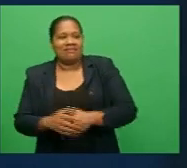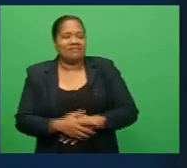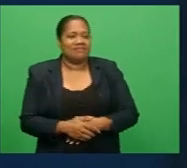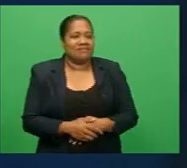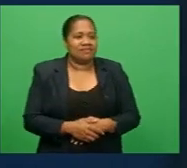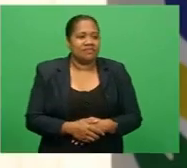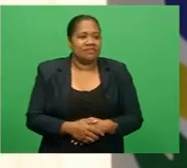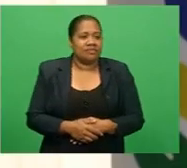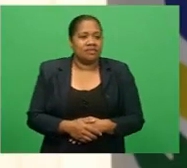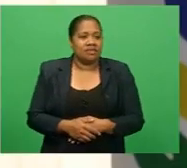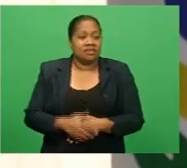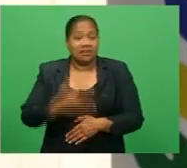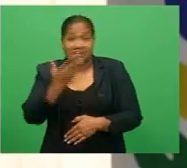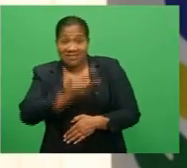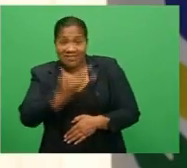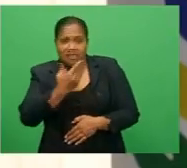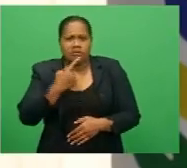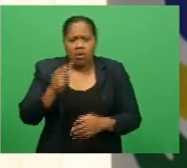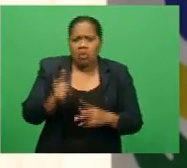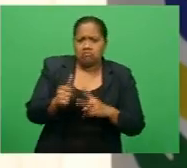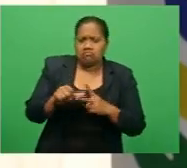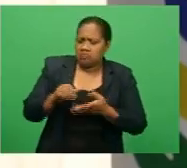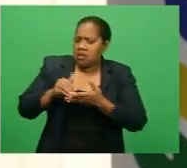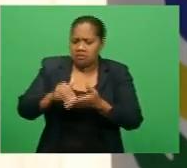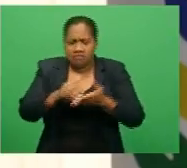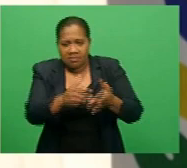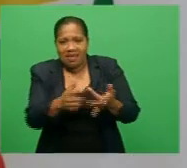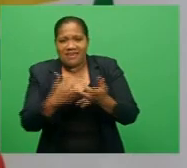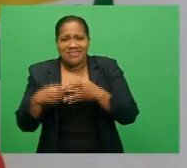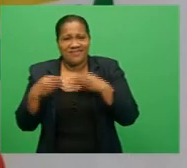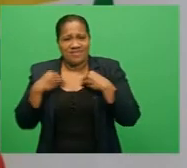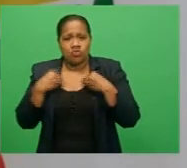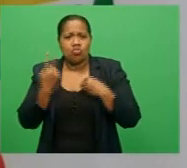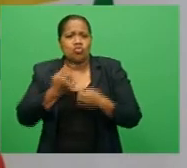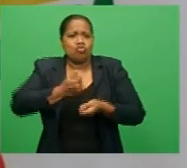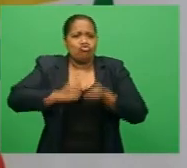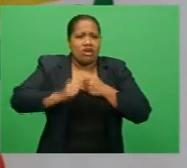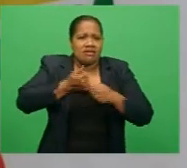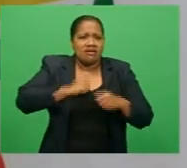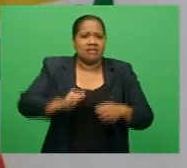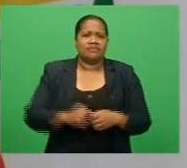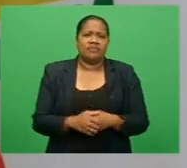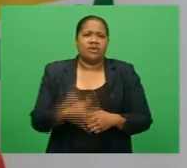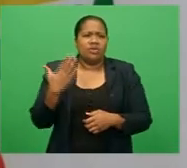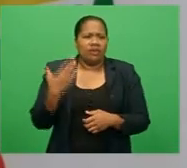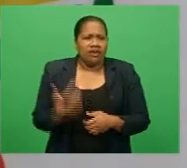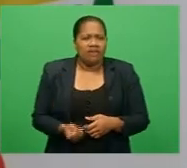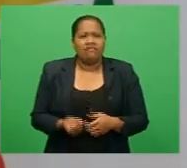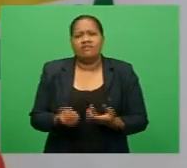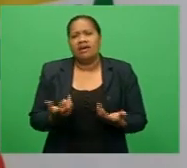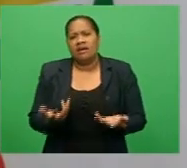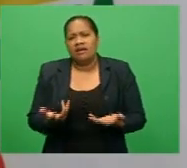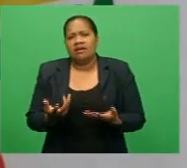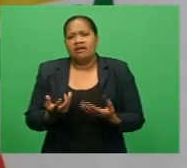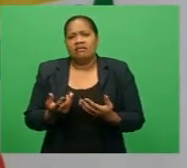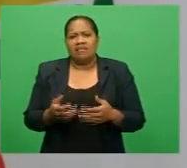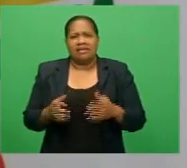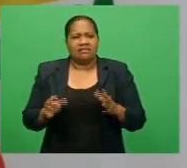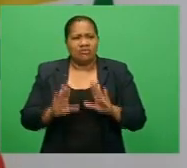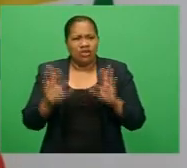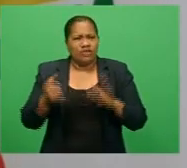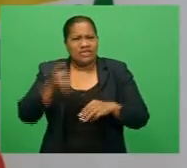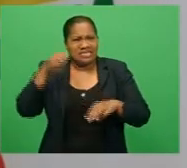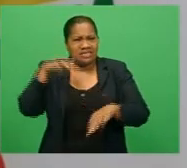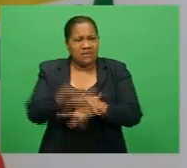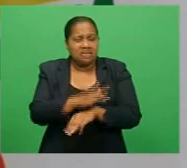Munoz says they have also helped other entrepreneurs who are struggling. Their loans, so we had a repayment holiday of 6 months. Then after that,